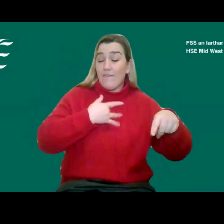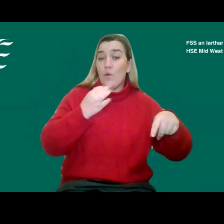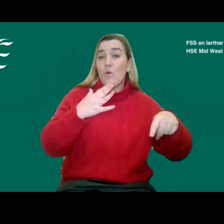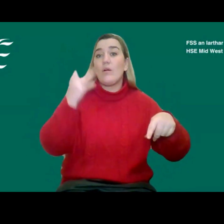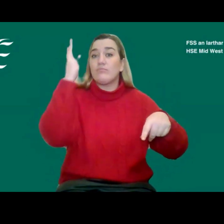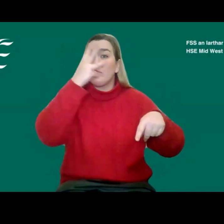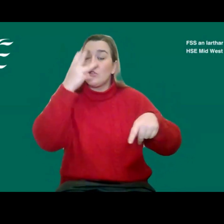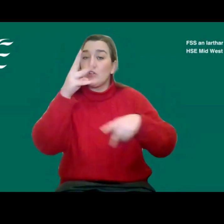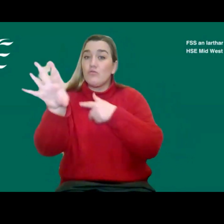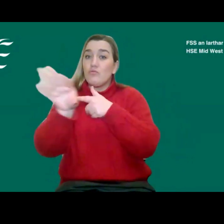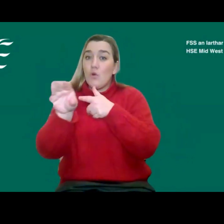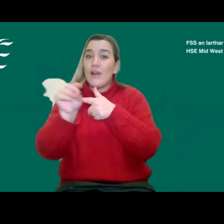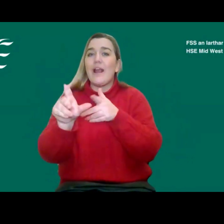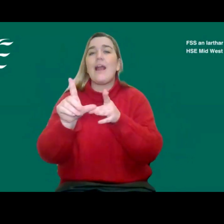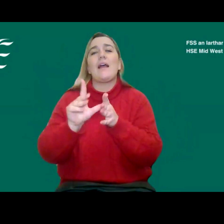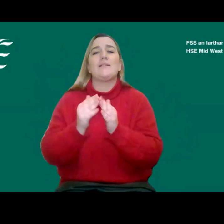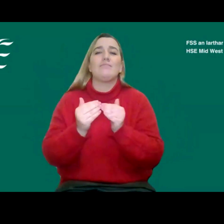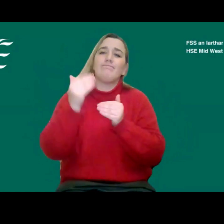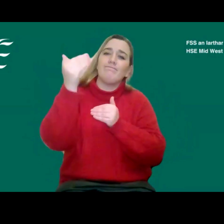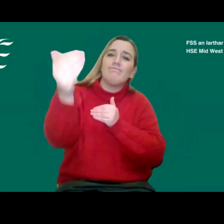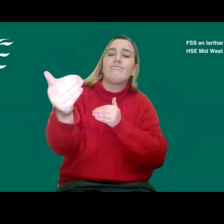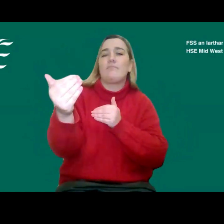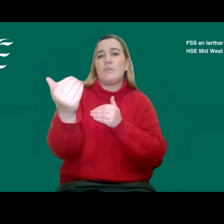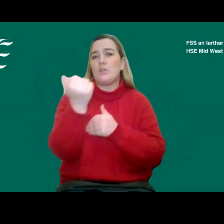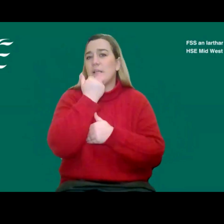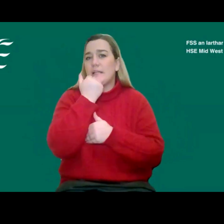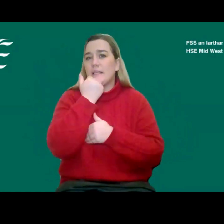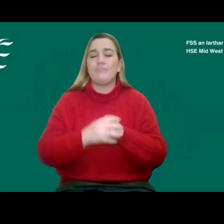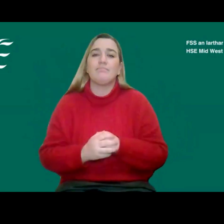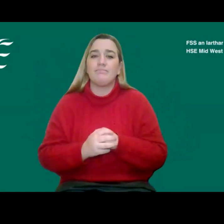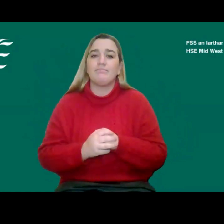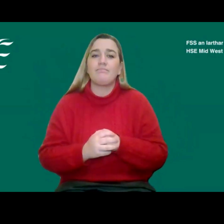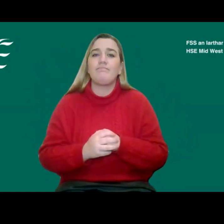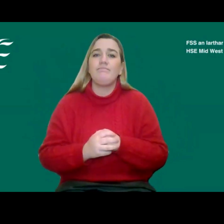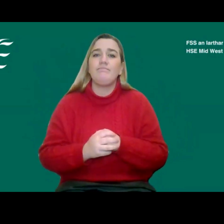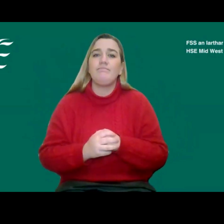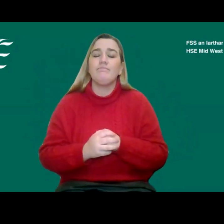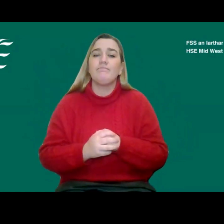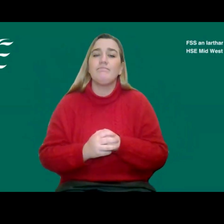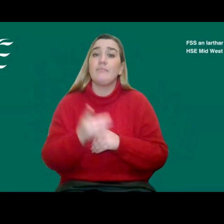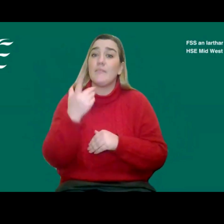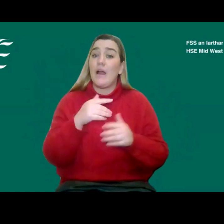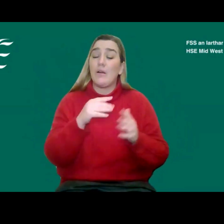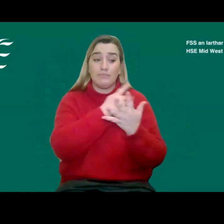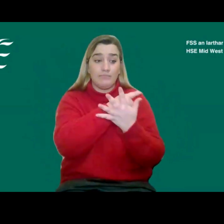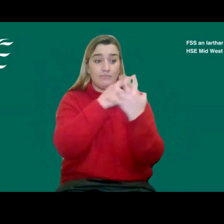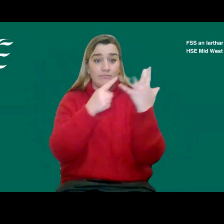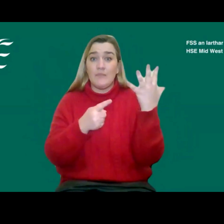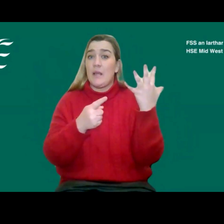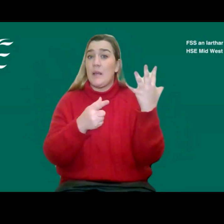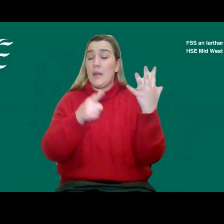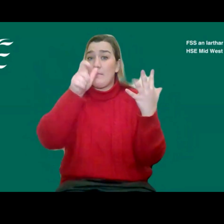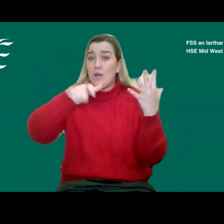watching the recording at a later and more convenient time for you. Our lineup of speakers for tonight include a number of